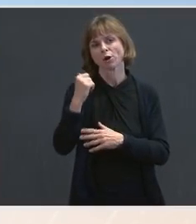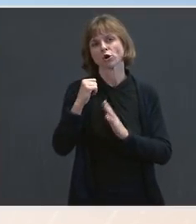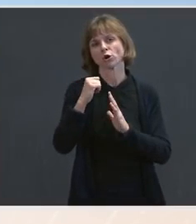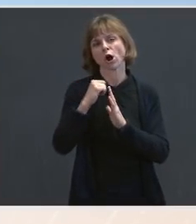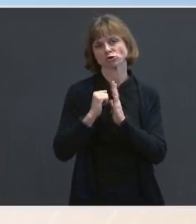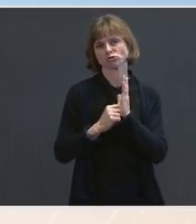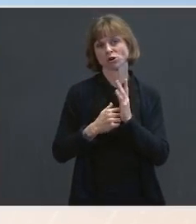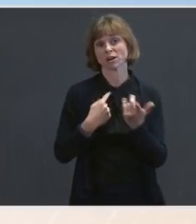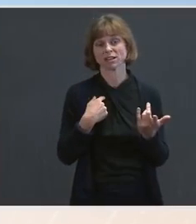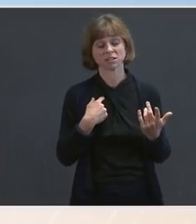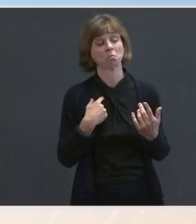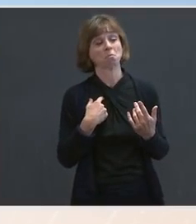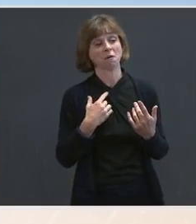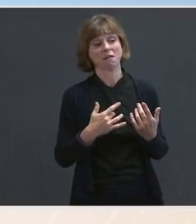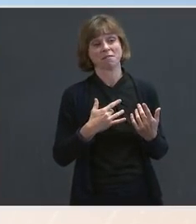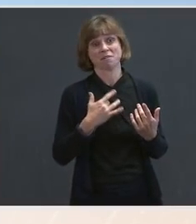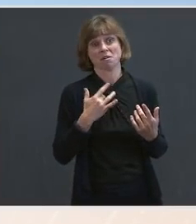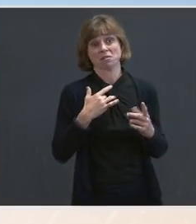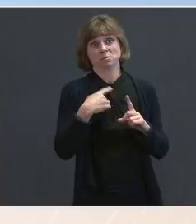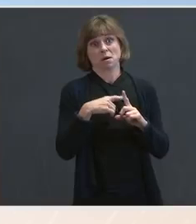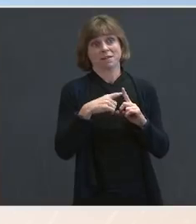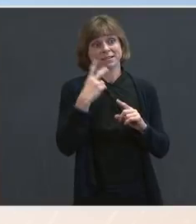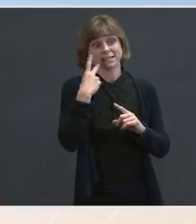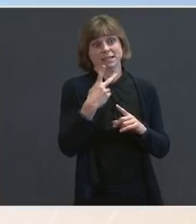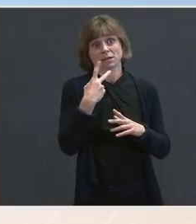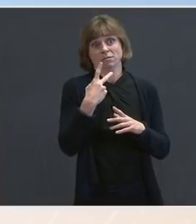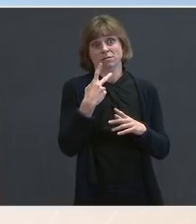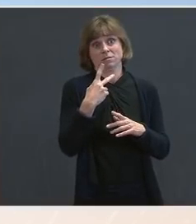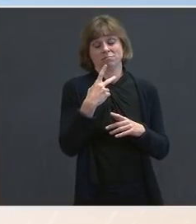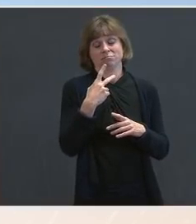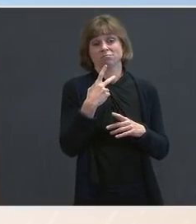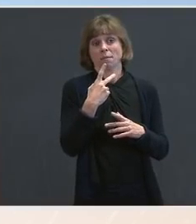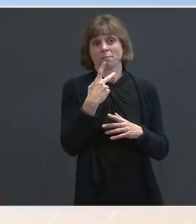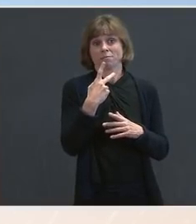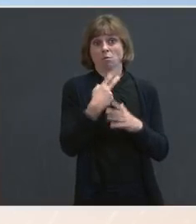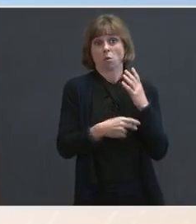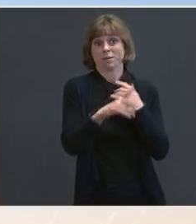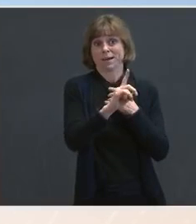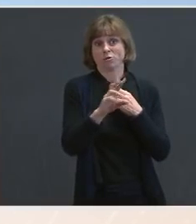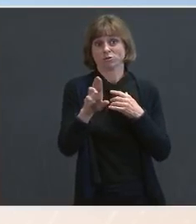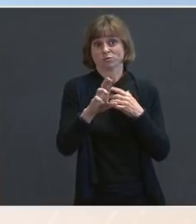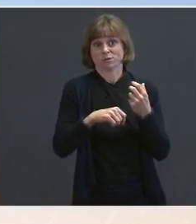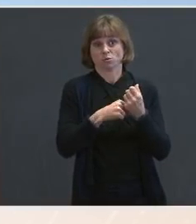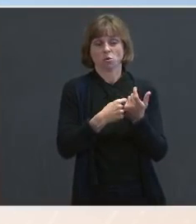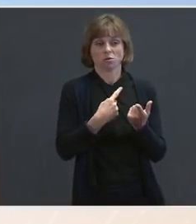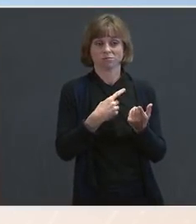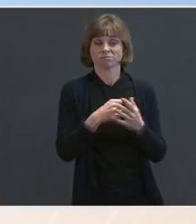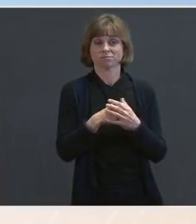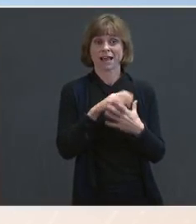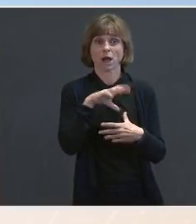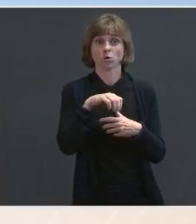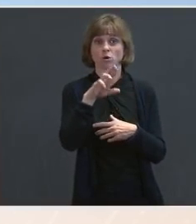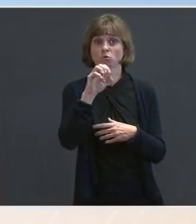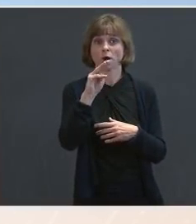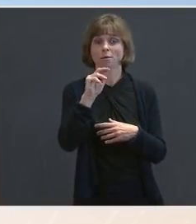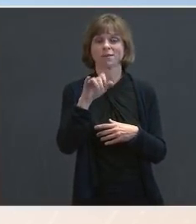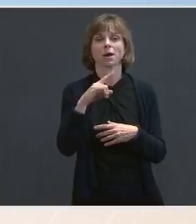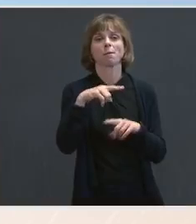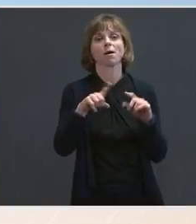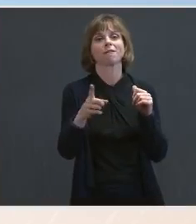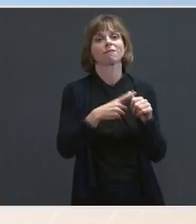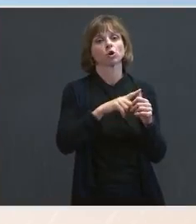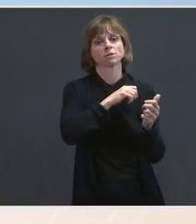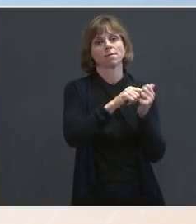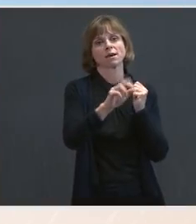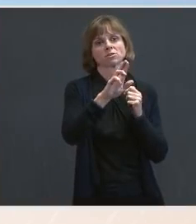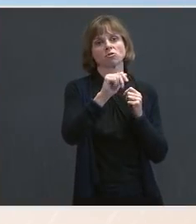like this, including from Republicans like Senator Romney. But we'll have more to say about all of that once we get the rescue plan passed. And just one more.